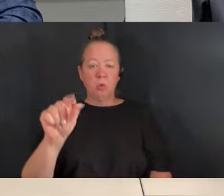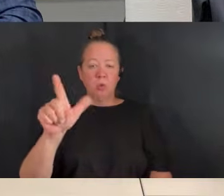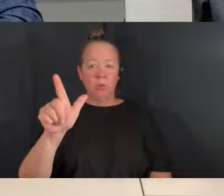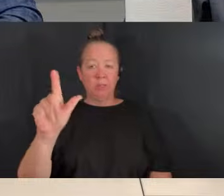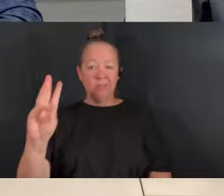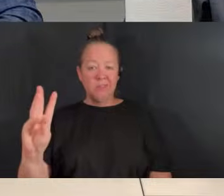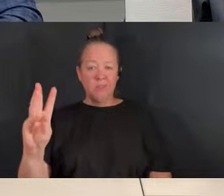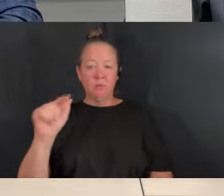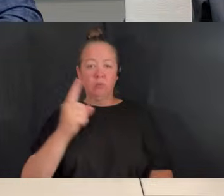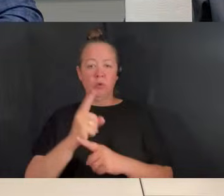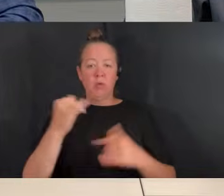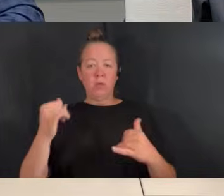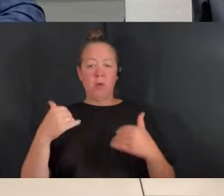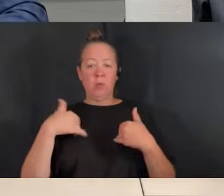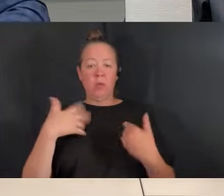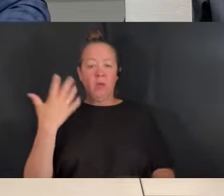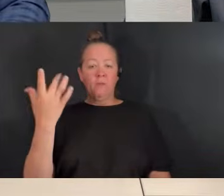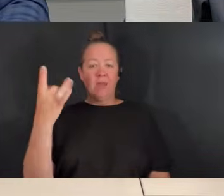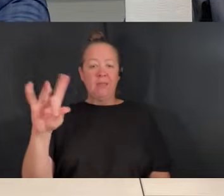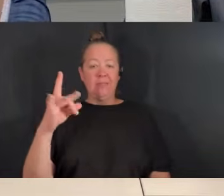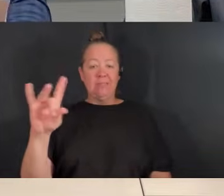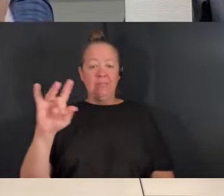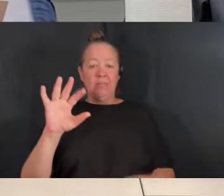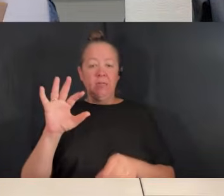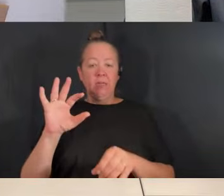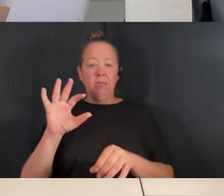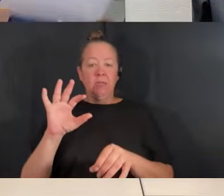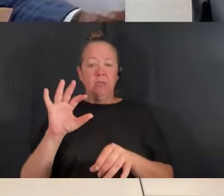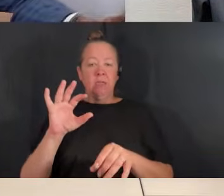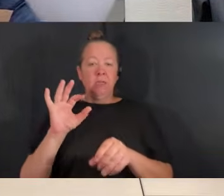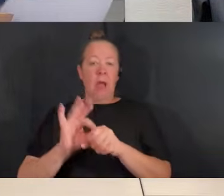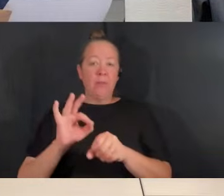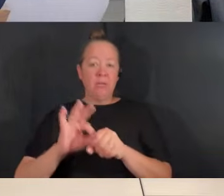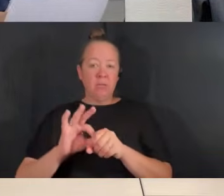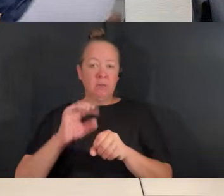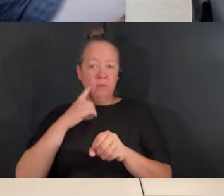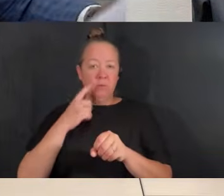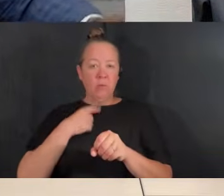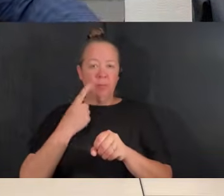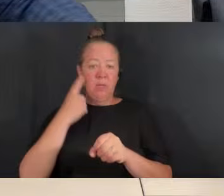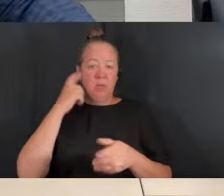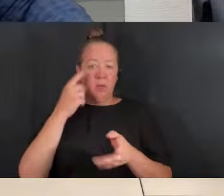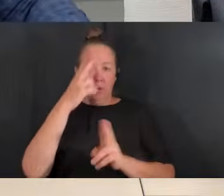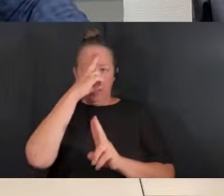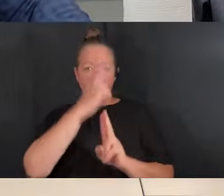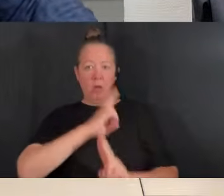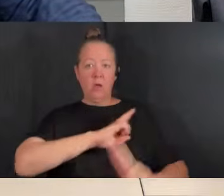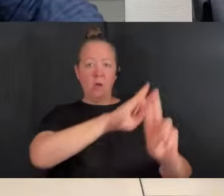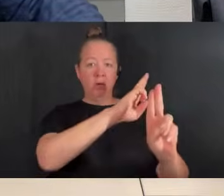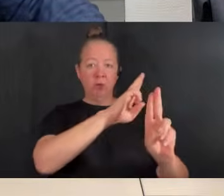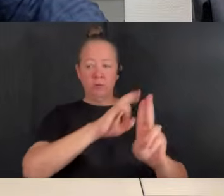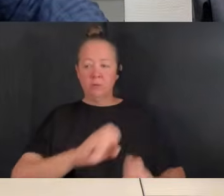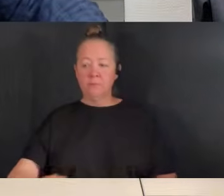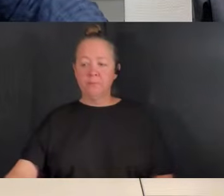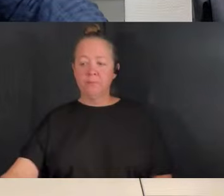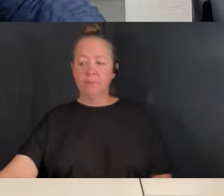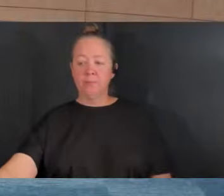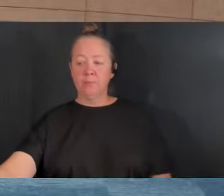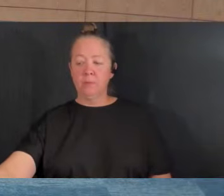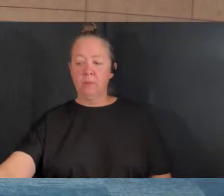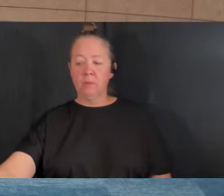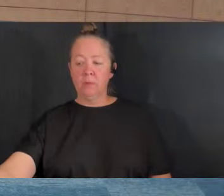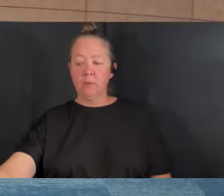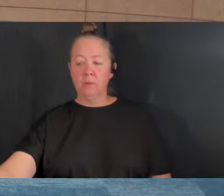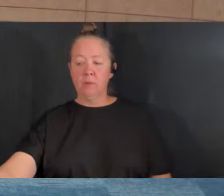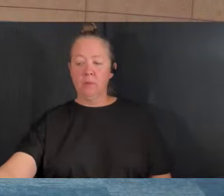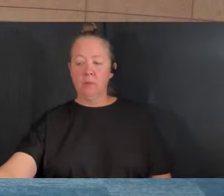the year-long span of the program. So can I get, yes. Mr. Wade, go ahead. Is that Wednesday or Thursday? I thought